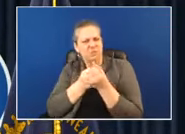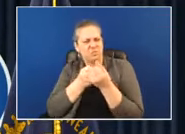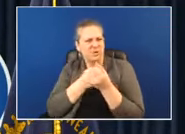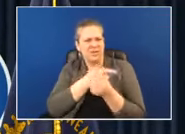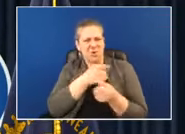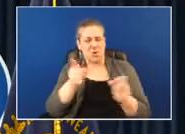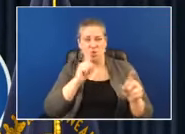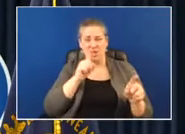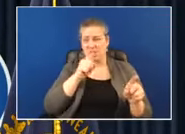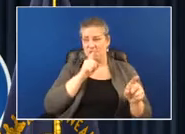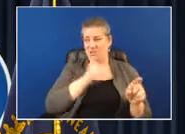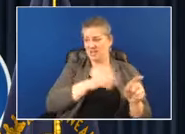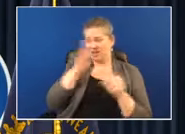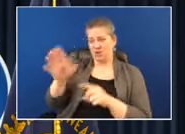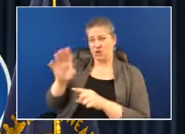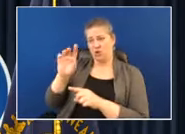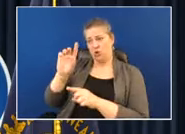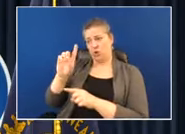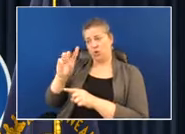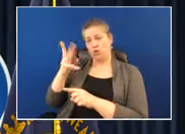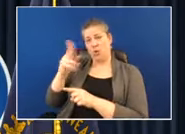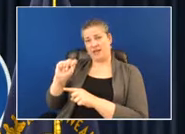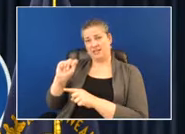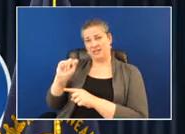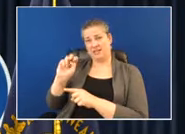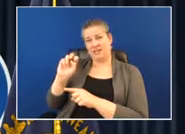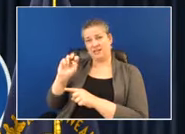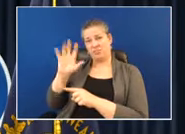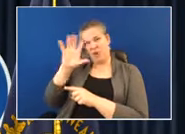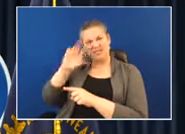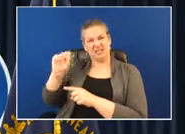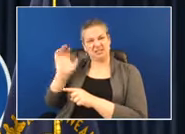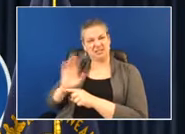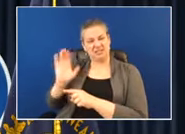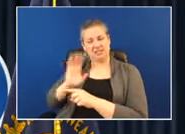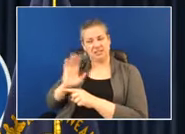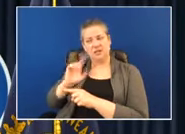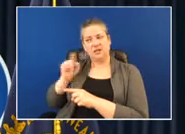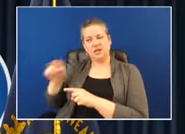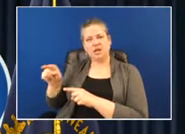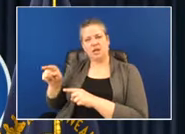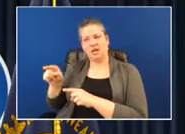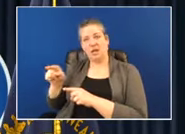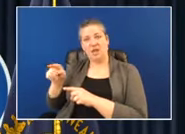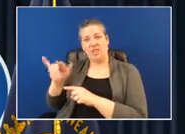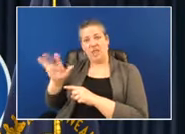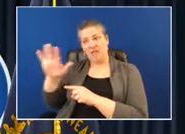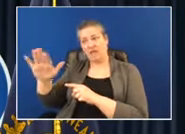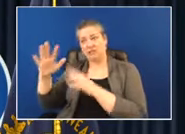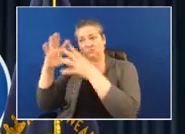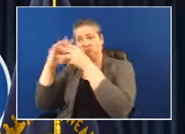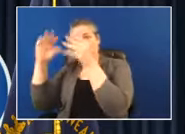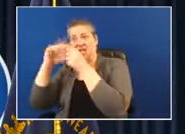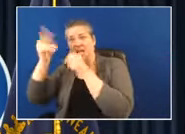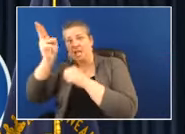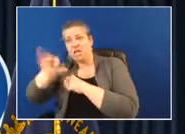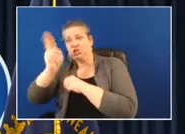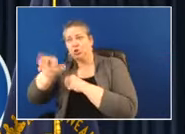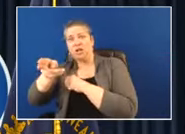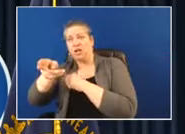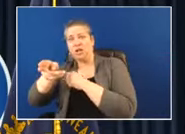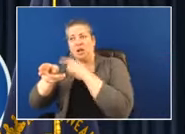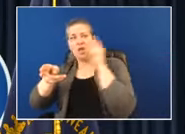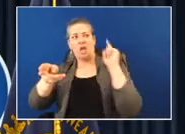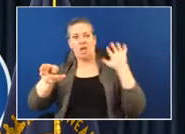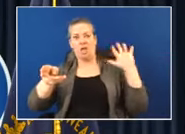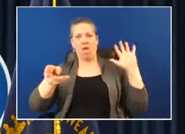to the troops on D-Day is meaning we're not trying to put history forward, we're pushing